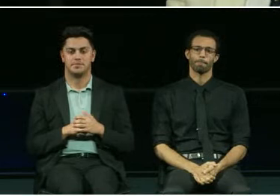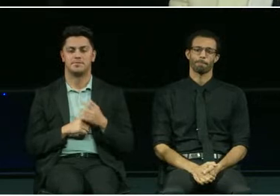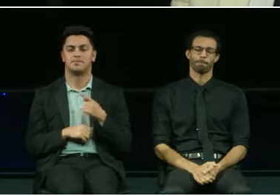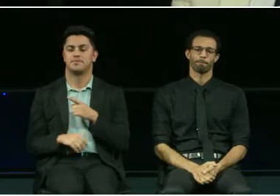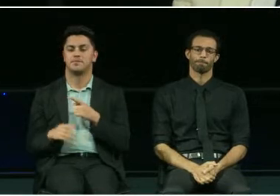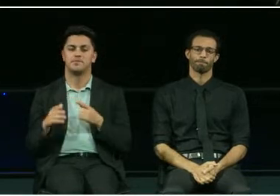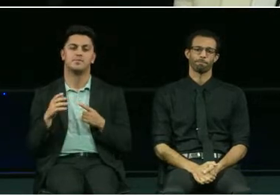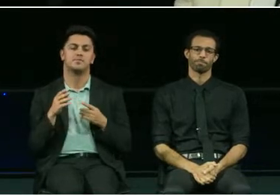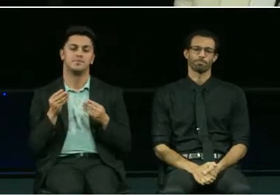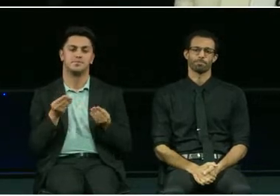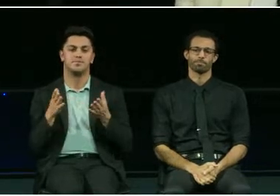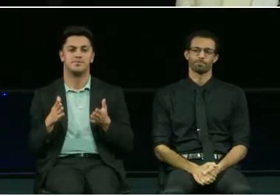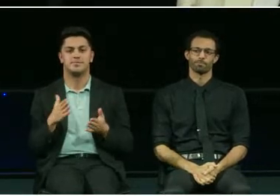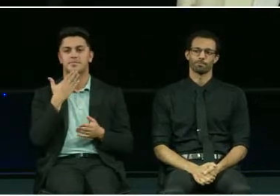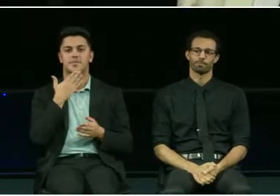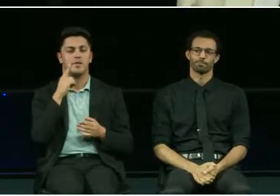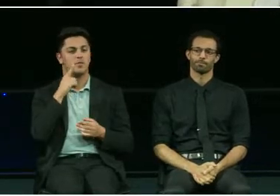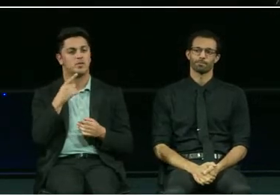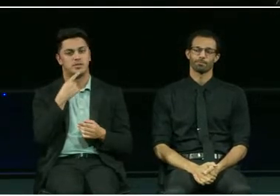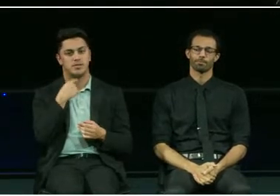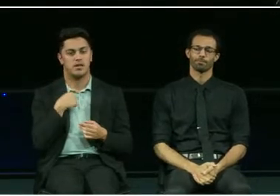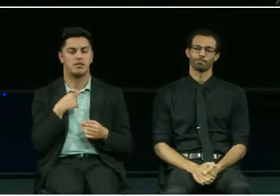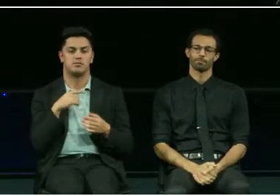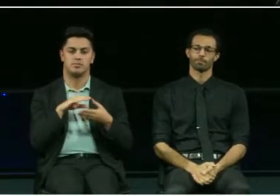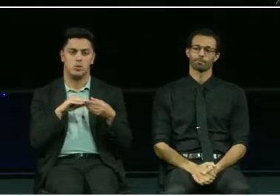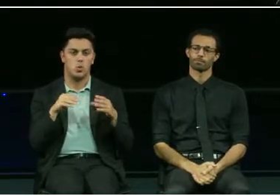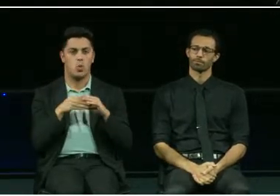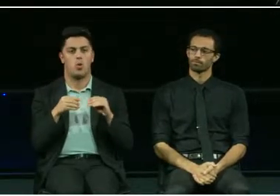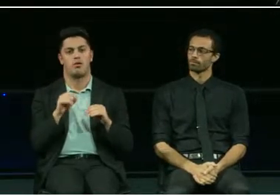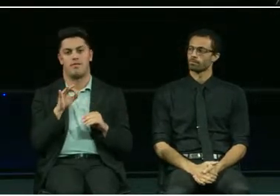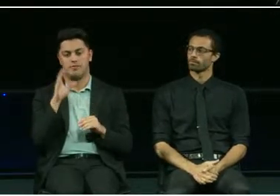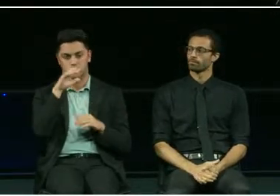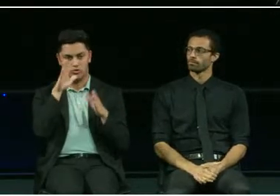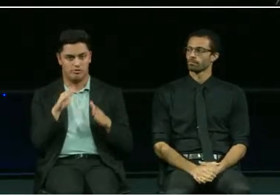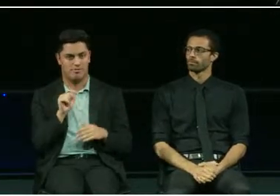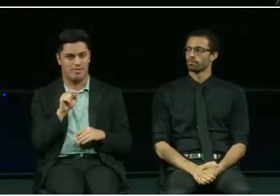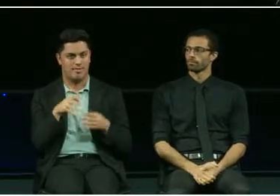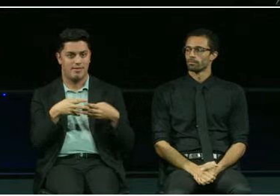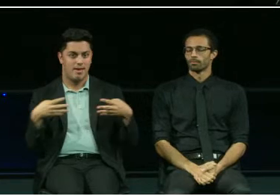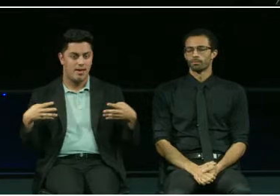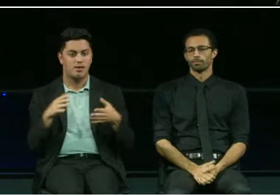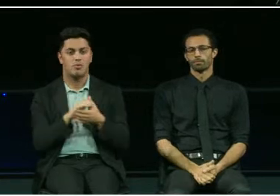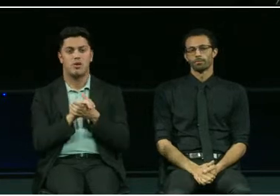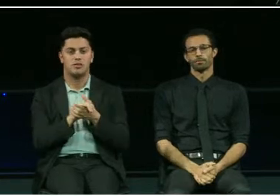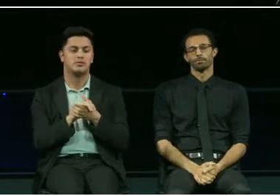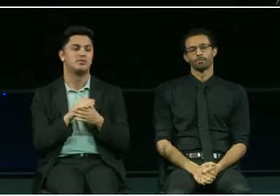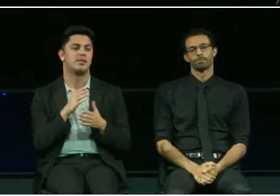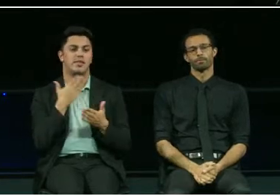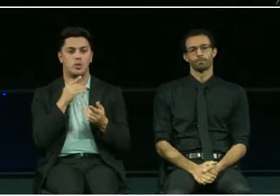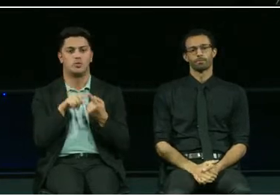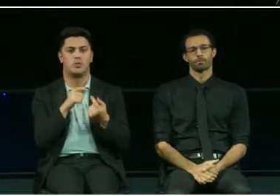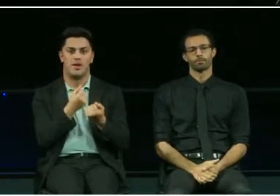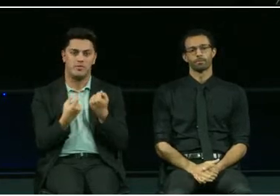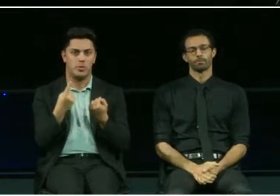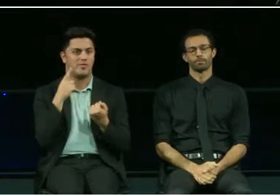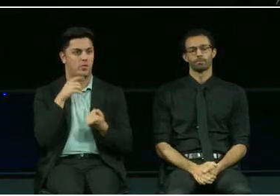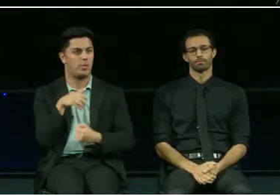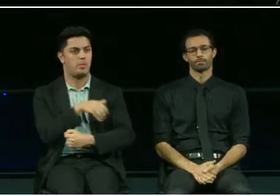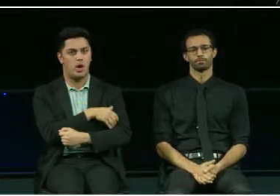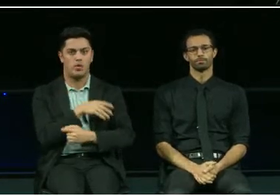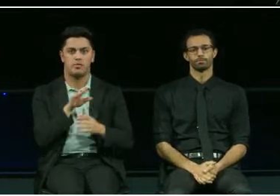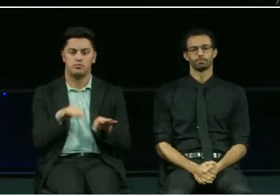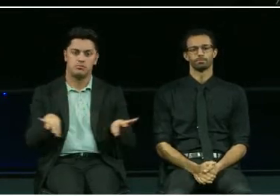Thank you for telling the story of Stranger at the Gate, and really congratulations, and thank you to everyone for the powerful,